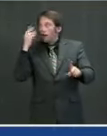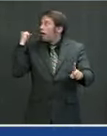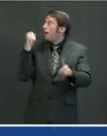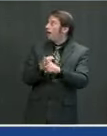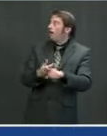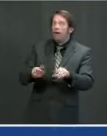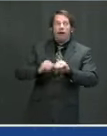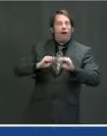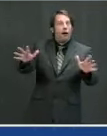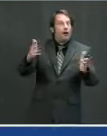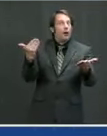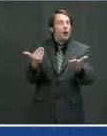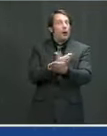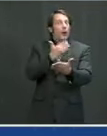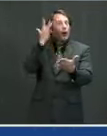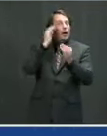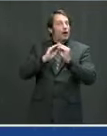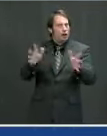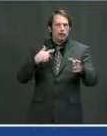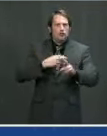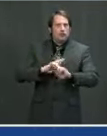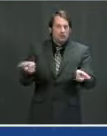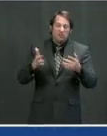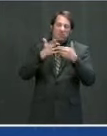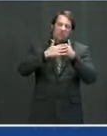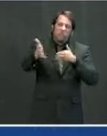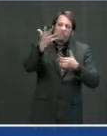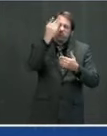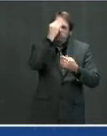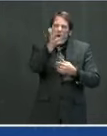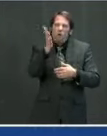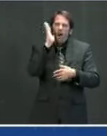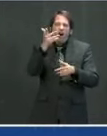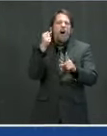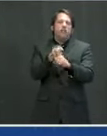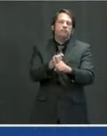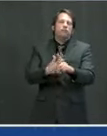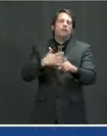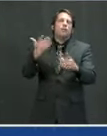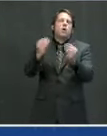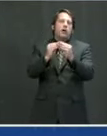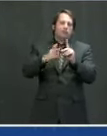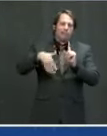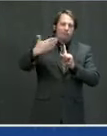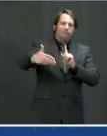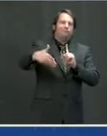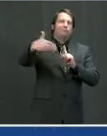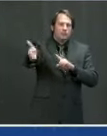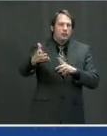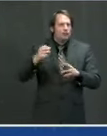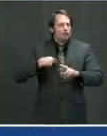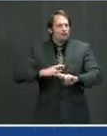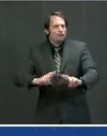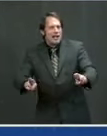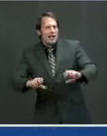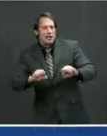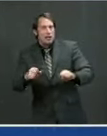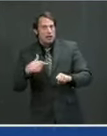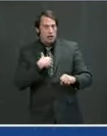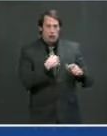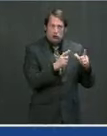others. Secondly, Japan and the United States are both deeply invested in innovation and looking to the